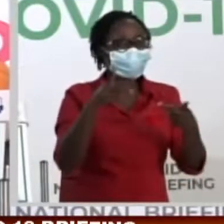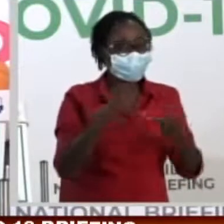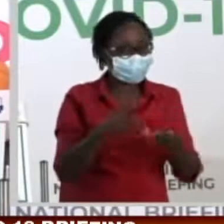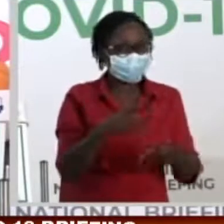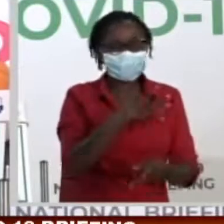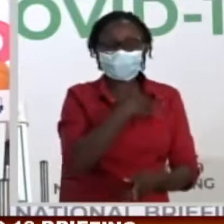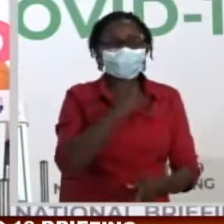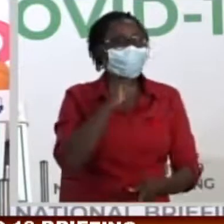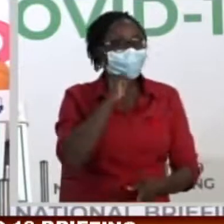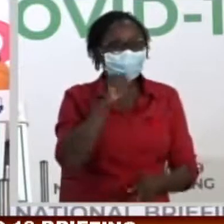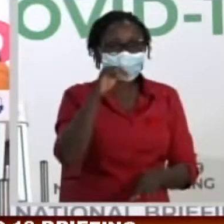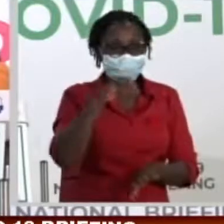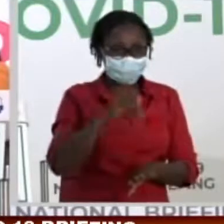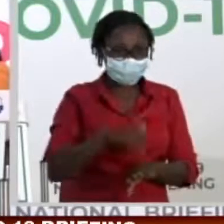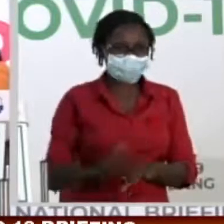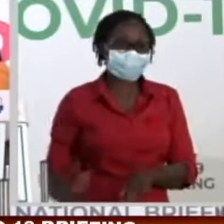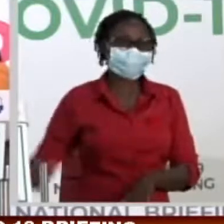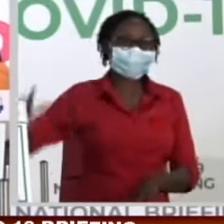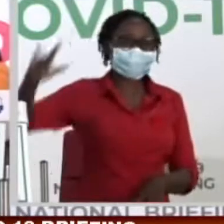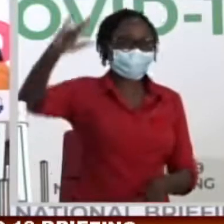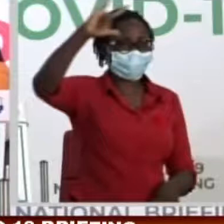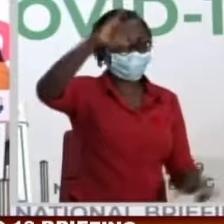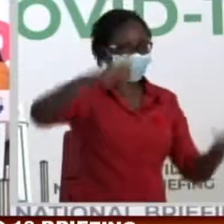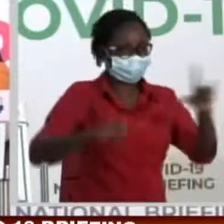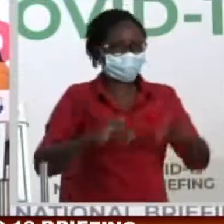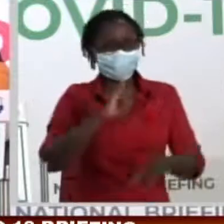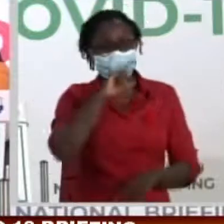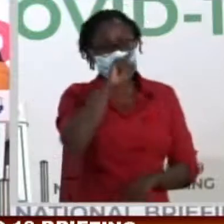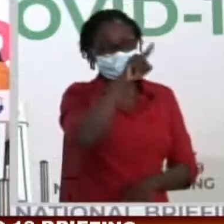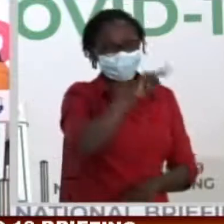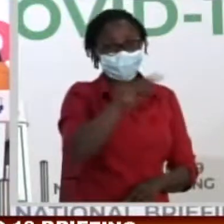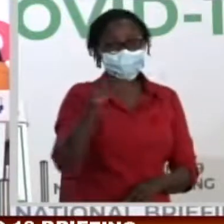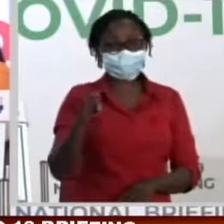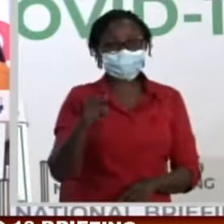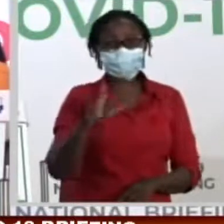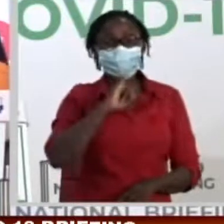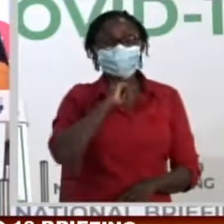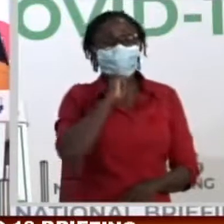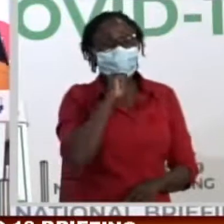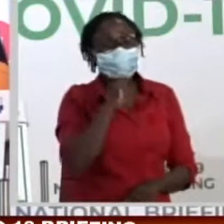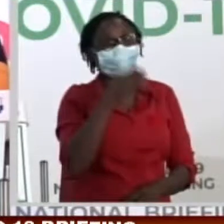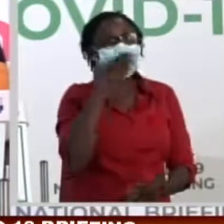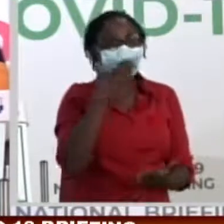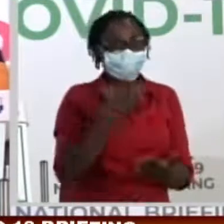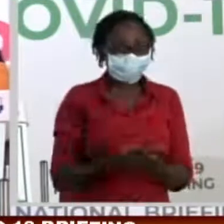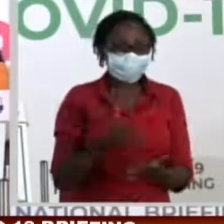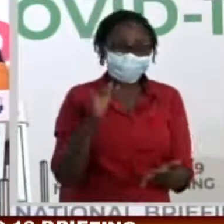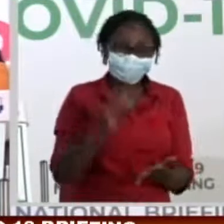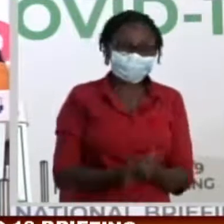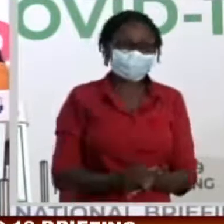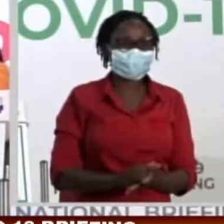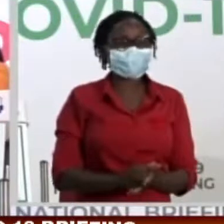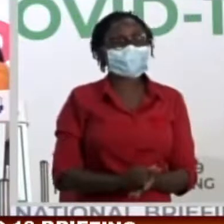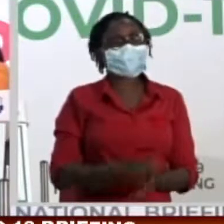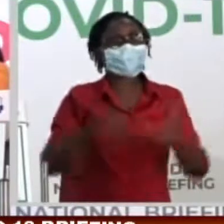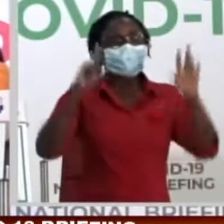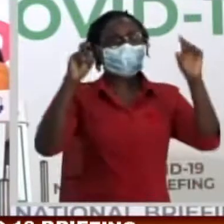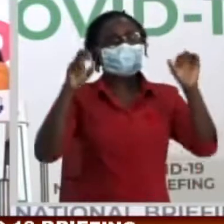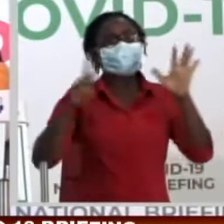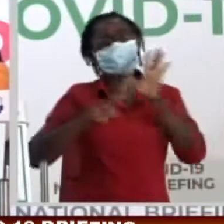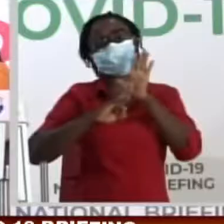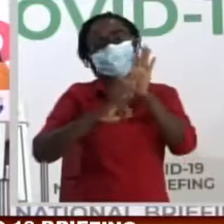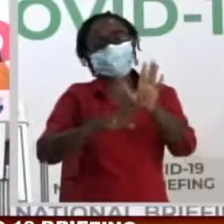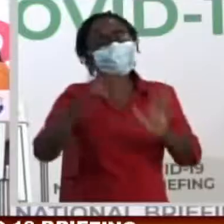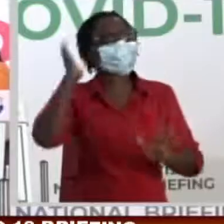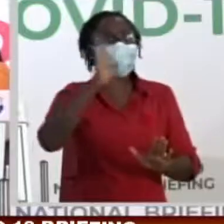the airports. It is therefore inconceivable that test results would be